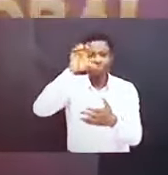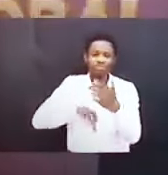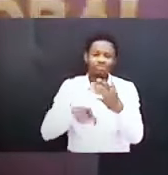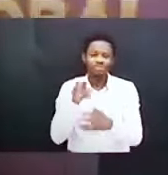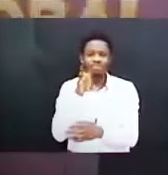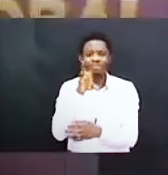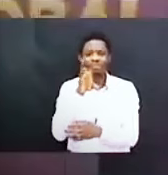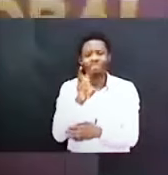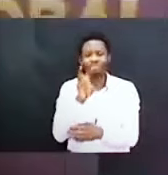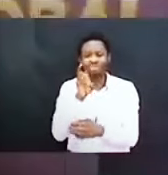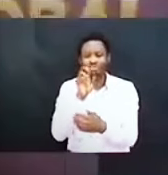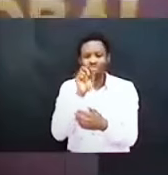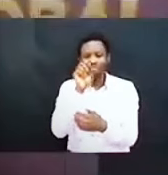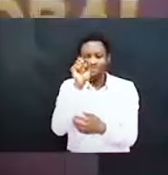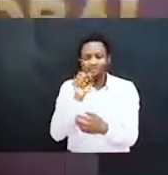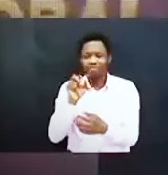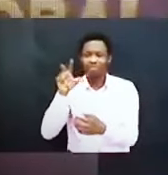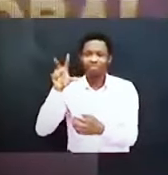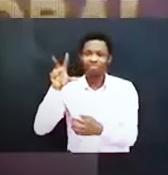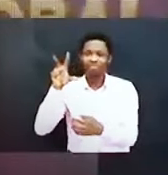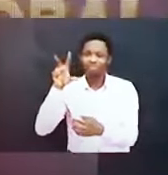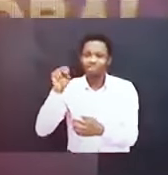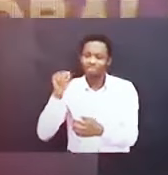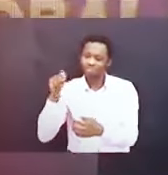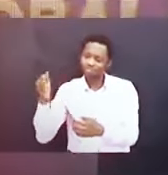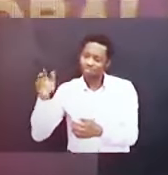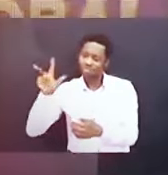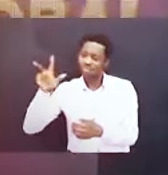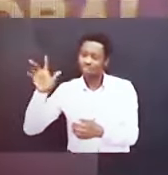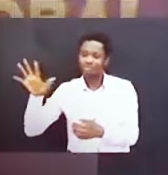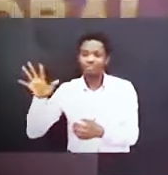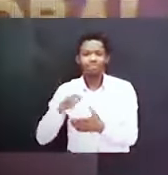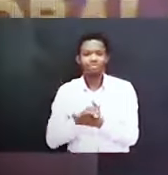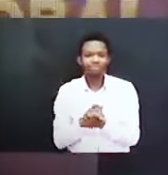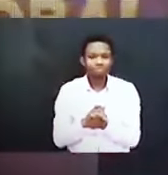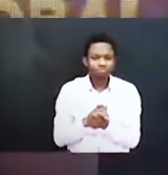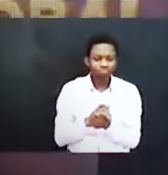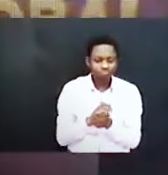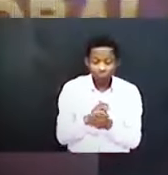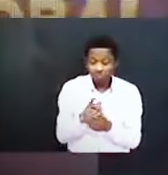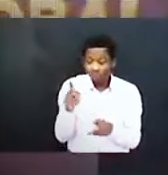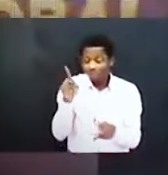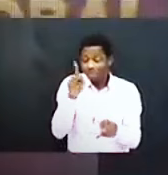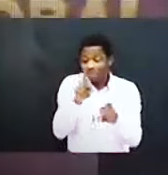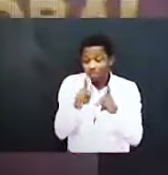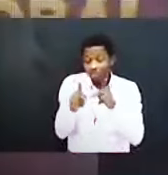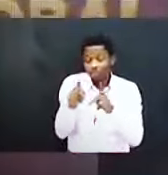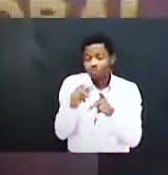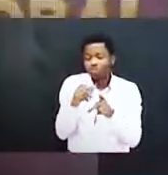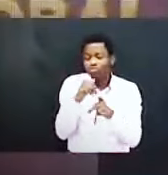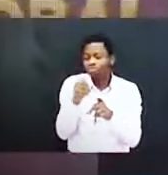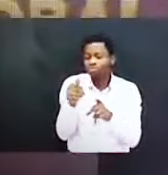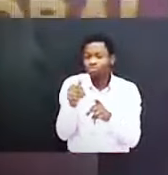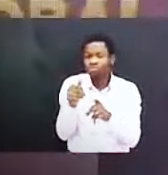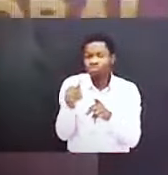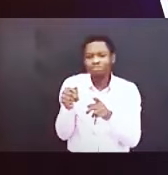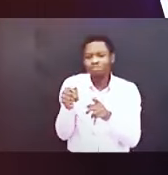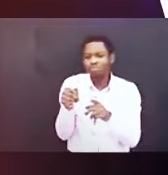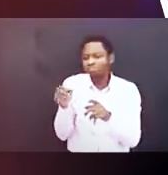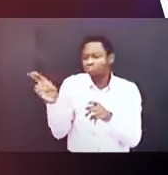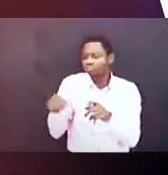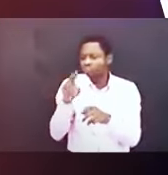verse 30 to 35. People do not despise a thief if he